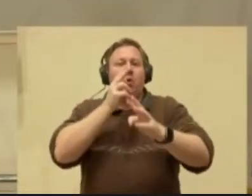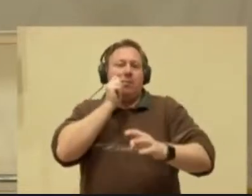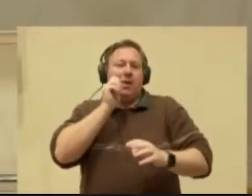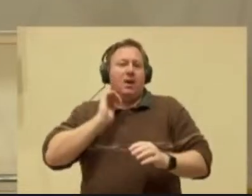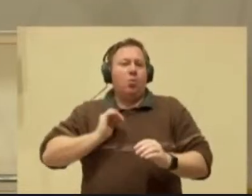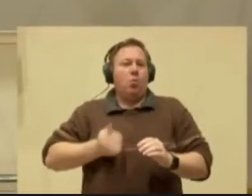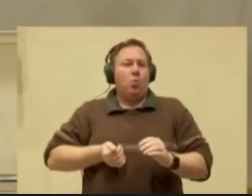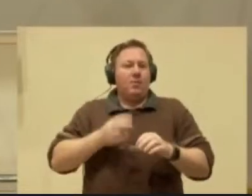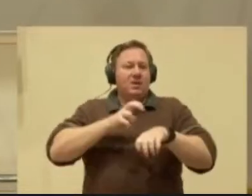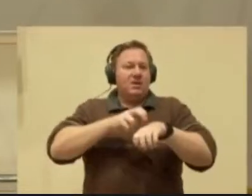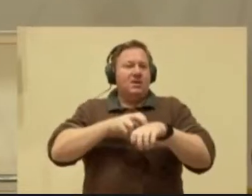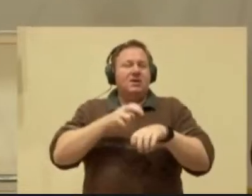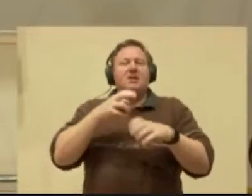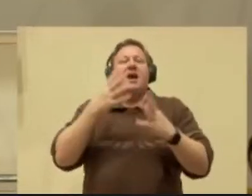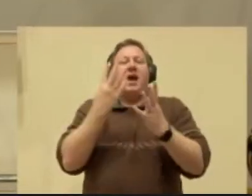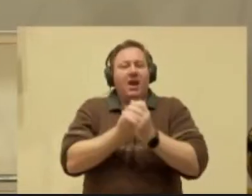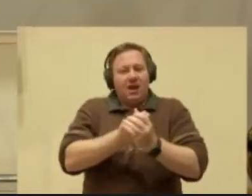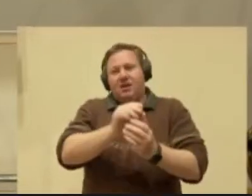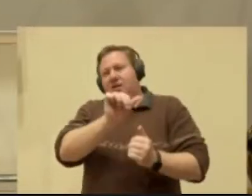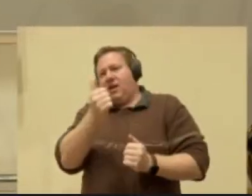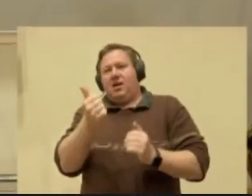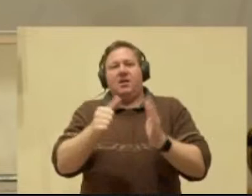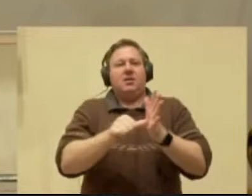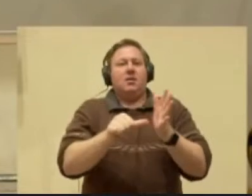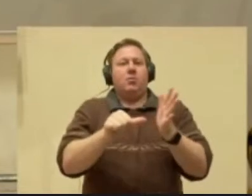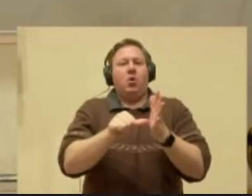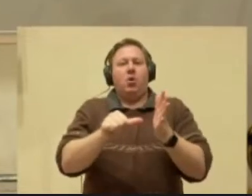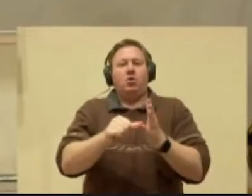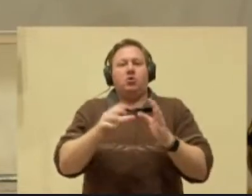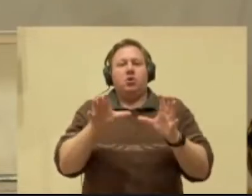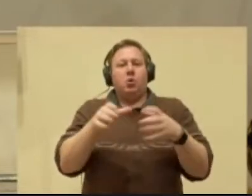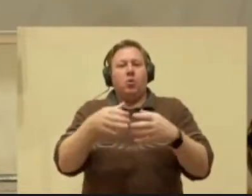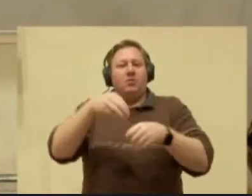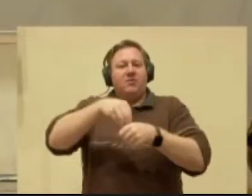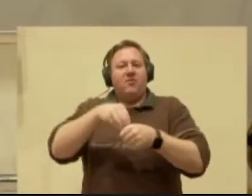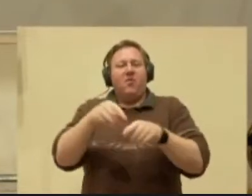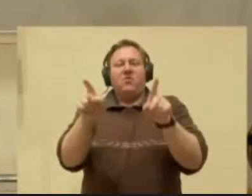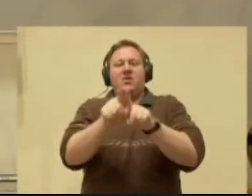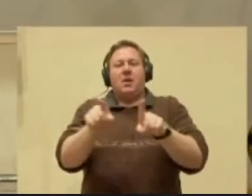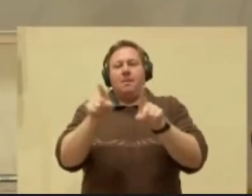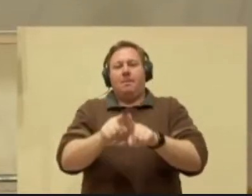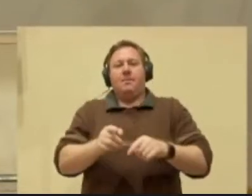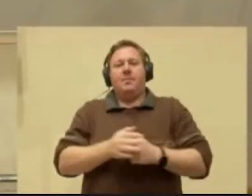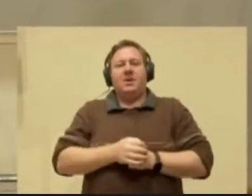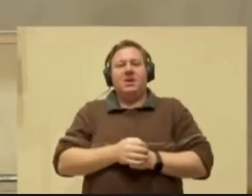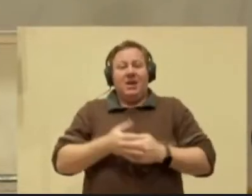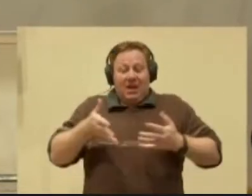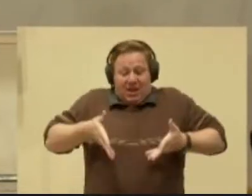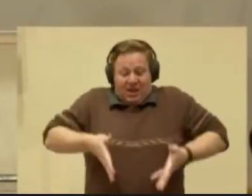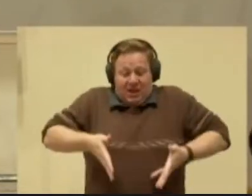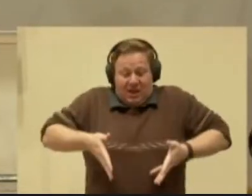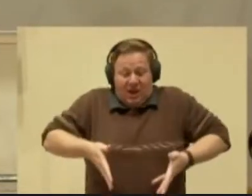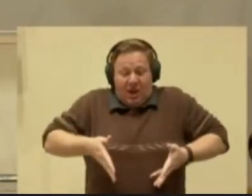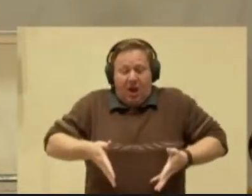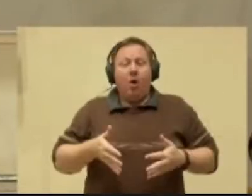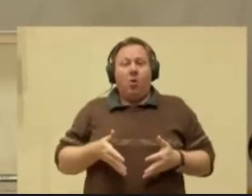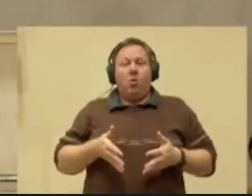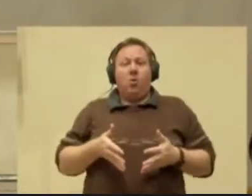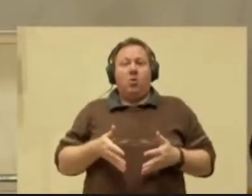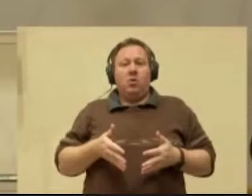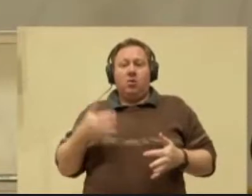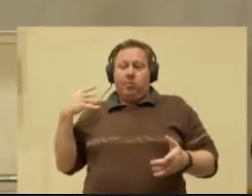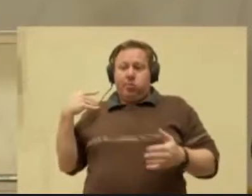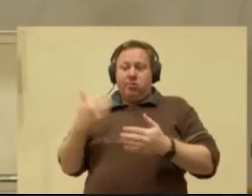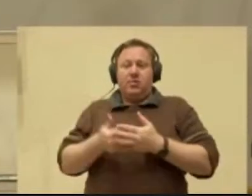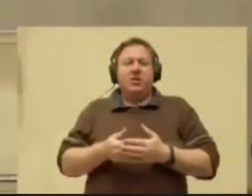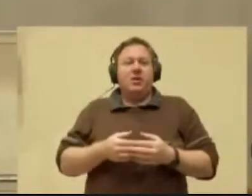priority groups at this budgeting stage only personnel driven budget can be